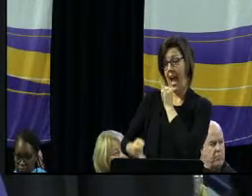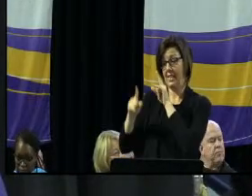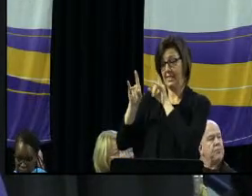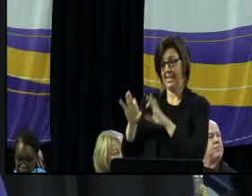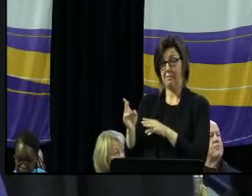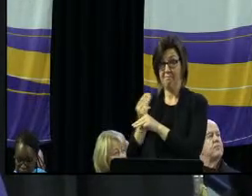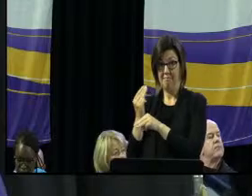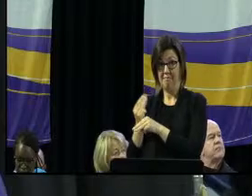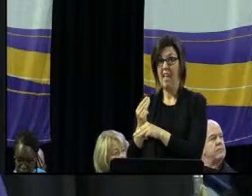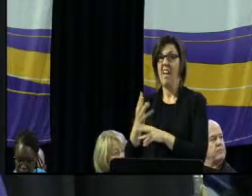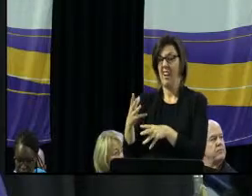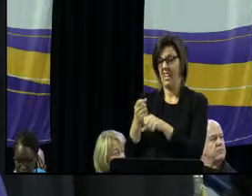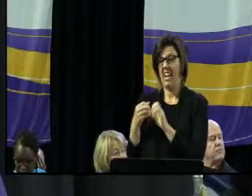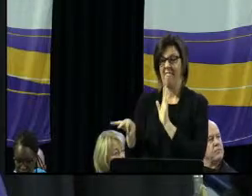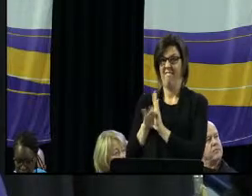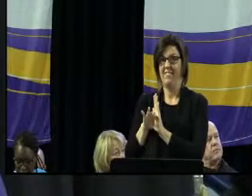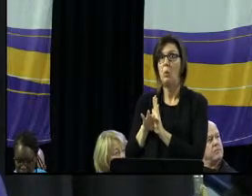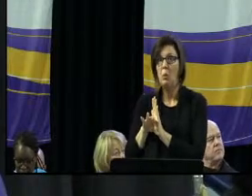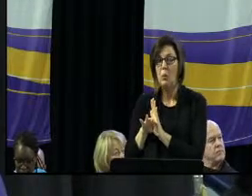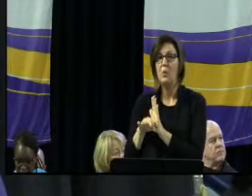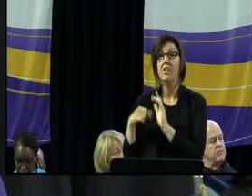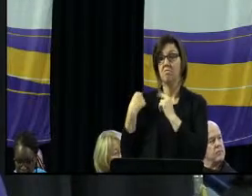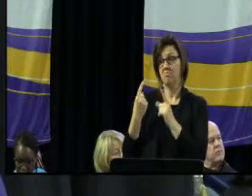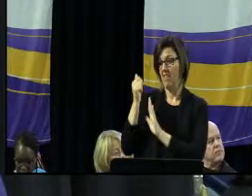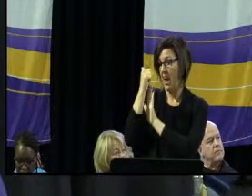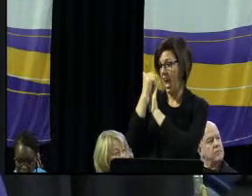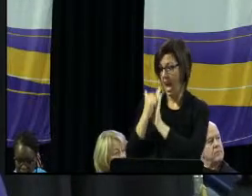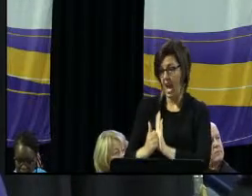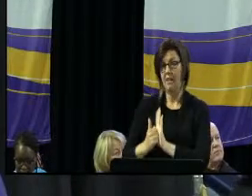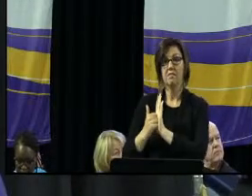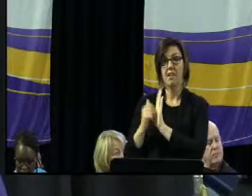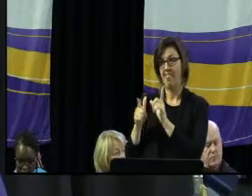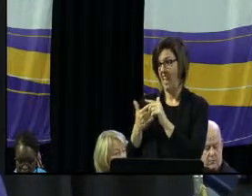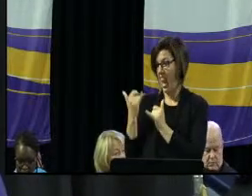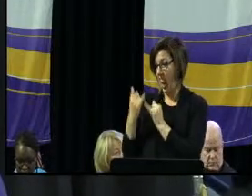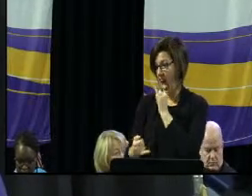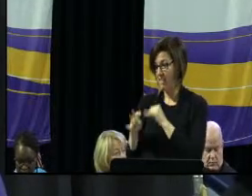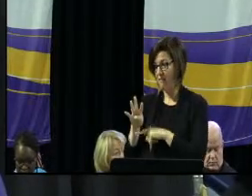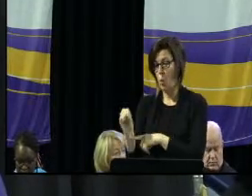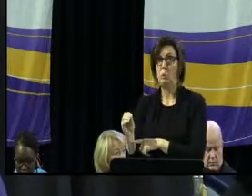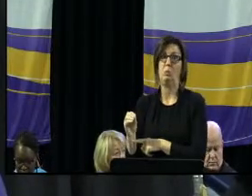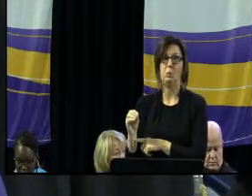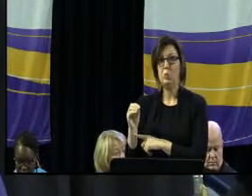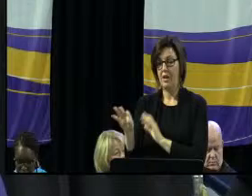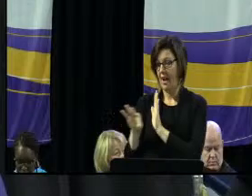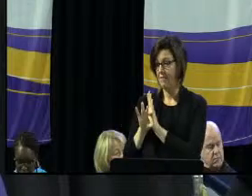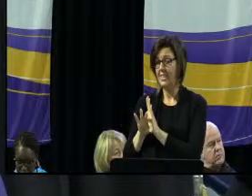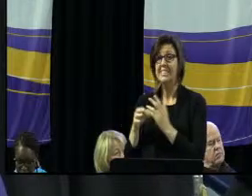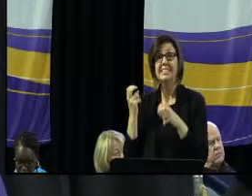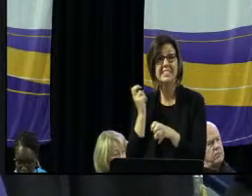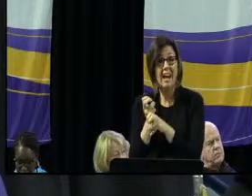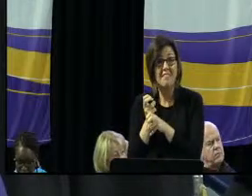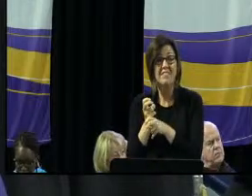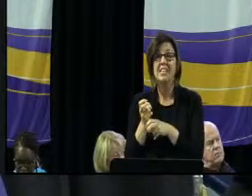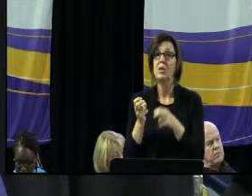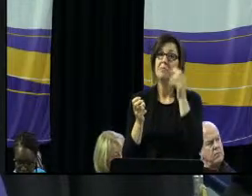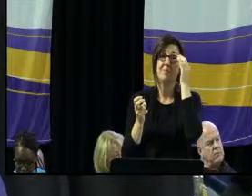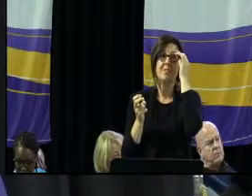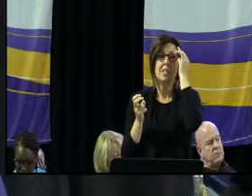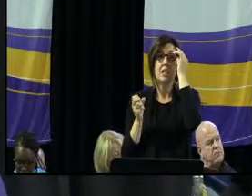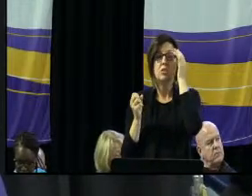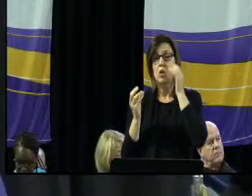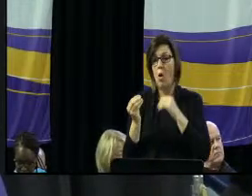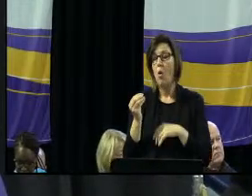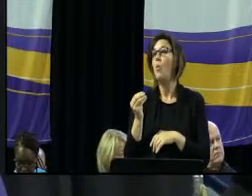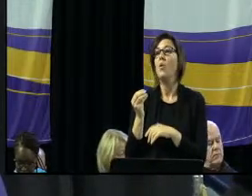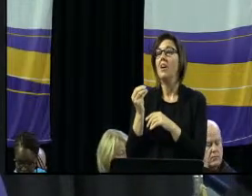I ruined my record of straight A's on my report card. I compared myself to everyone else until I spoke with a counselor who told me, "Comparison is the thief